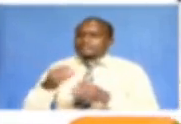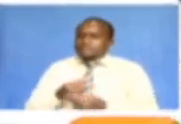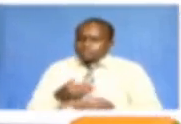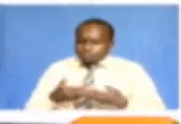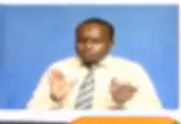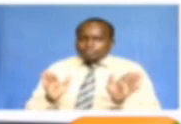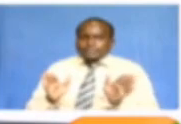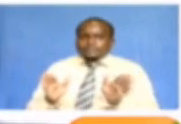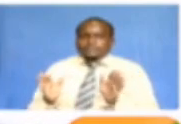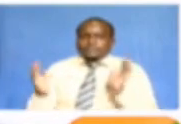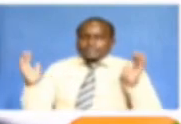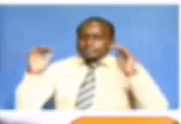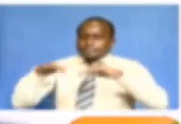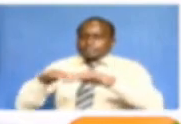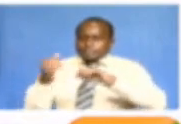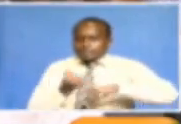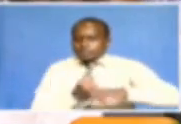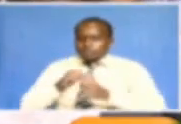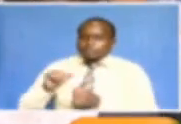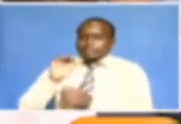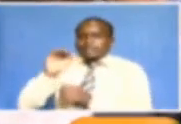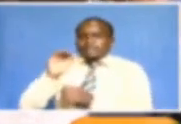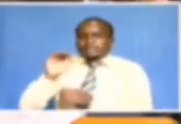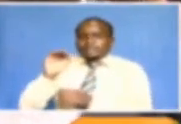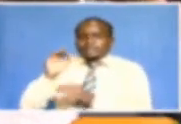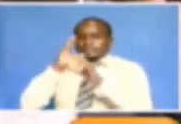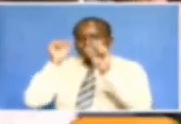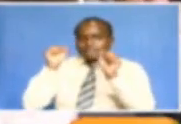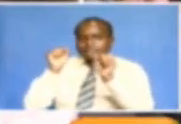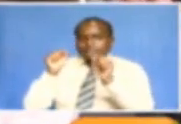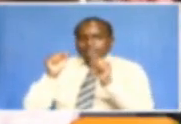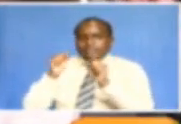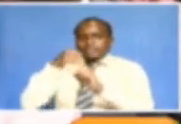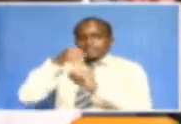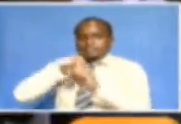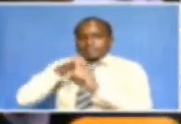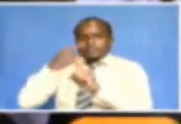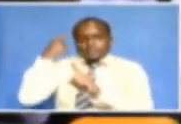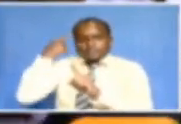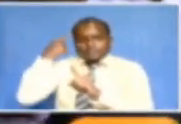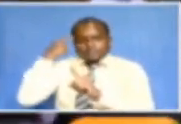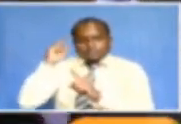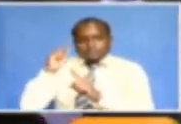in Nairobi and later assembled at Uhuru Park, asking President Uhuru Kenyatta to agitate for the lifting of the ban.